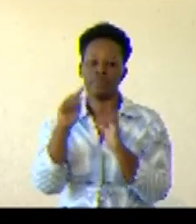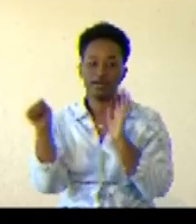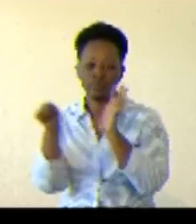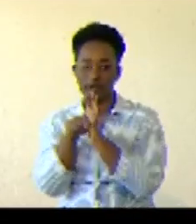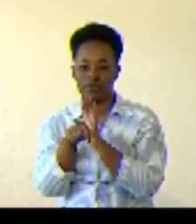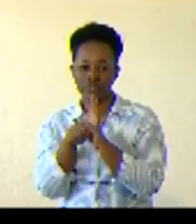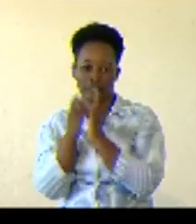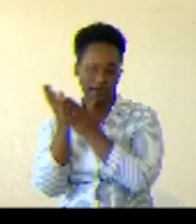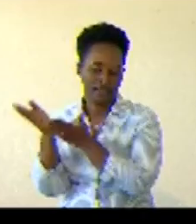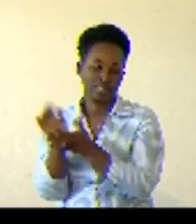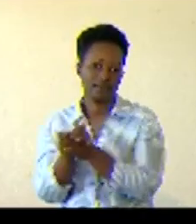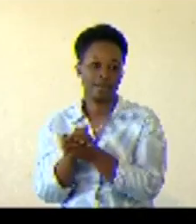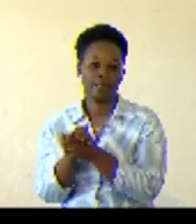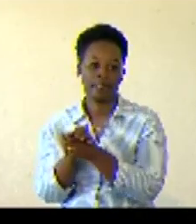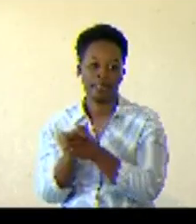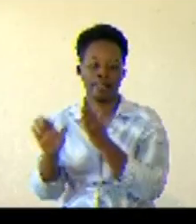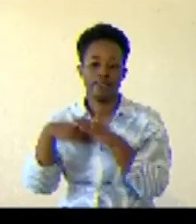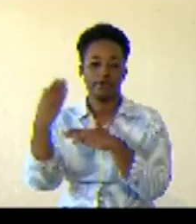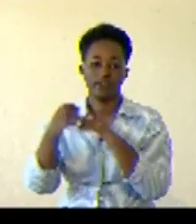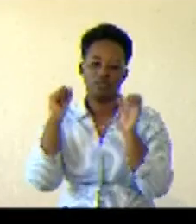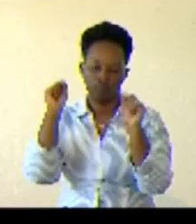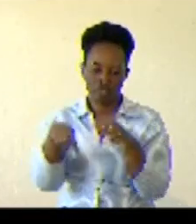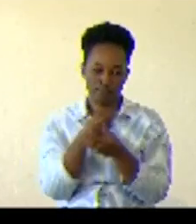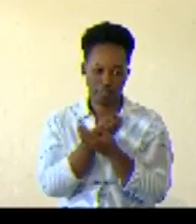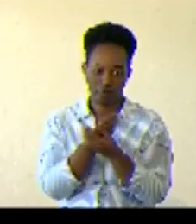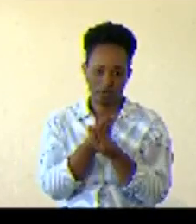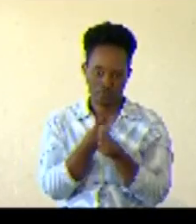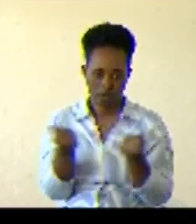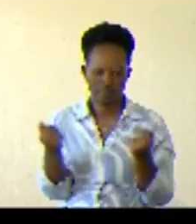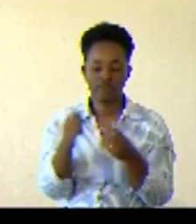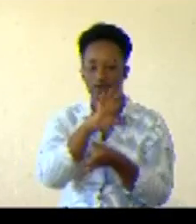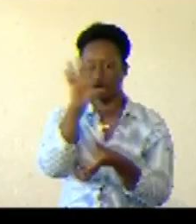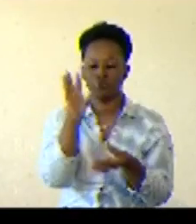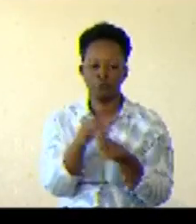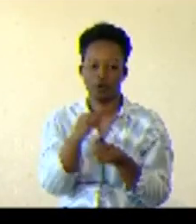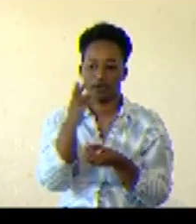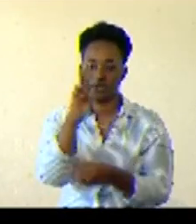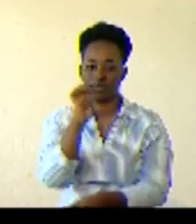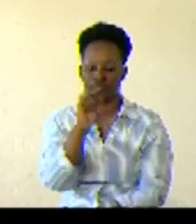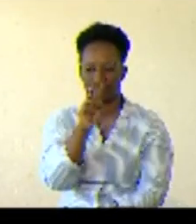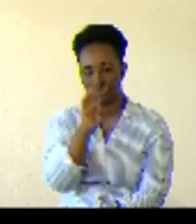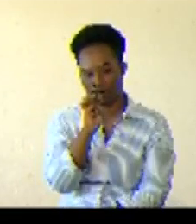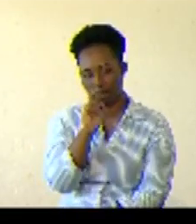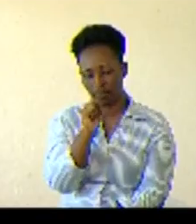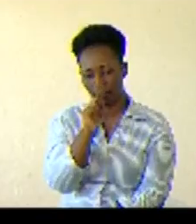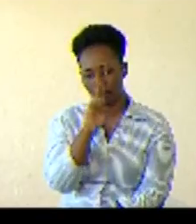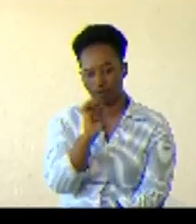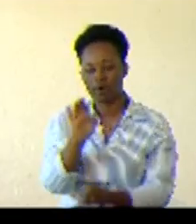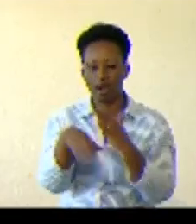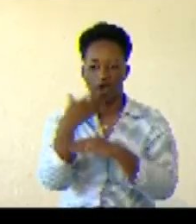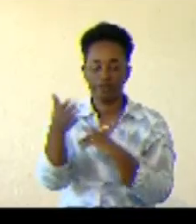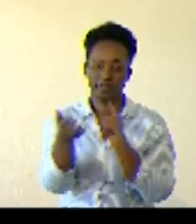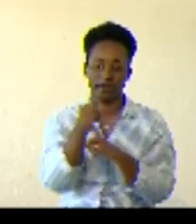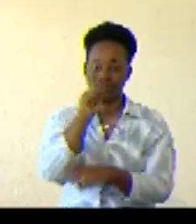substituted into this. Then we are able to solve for total revenue. After solving for our total revenue